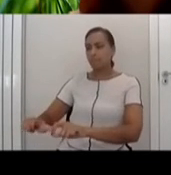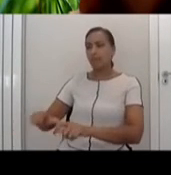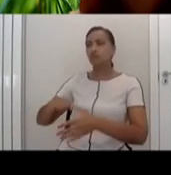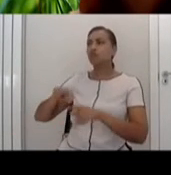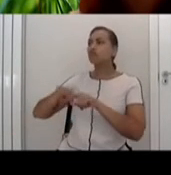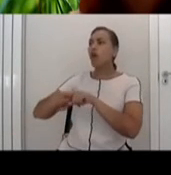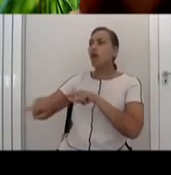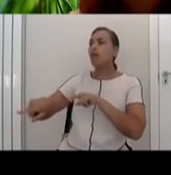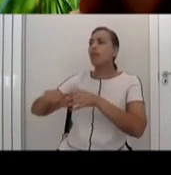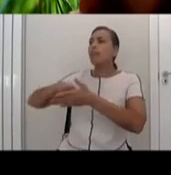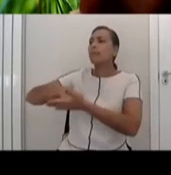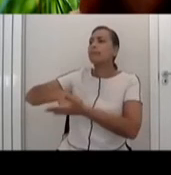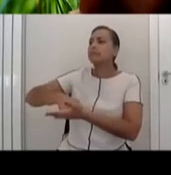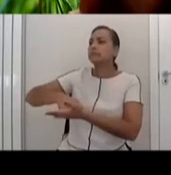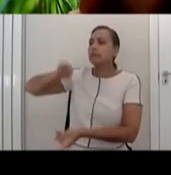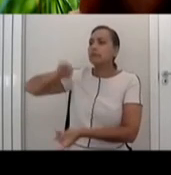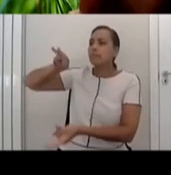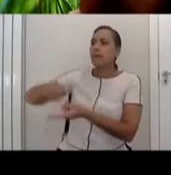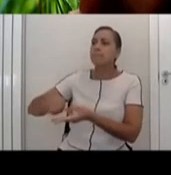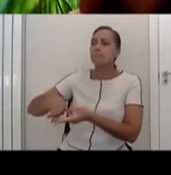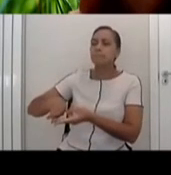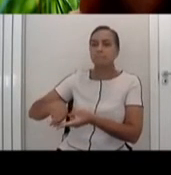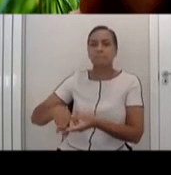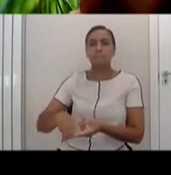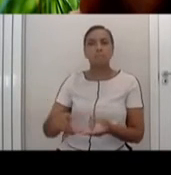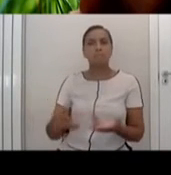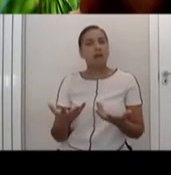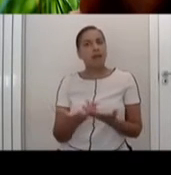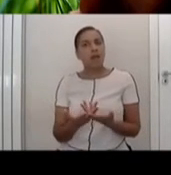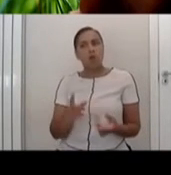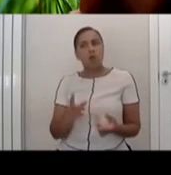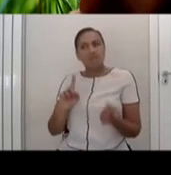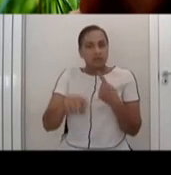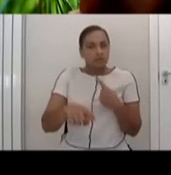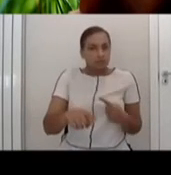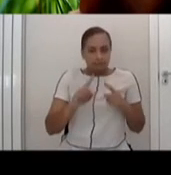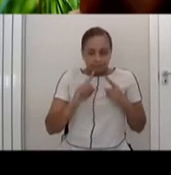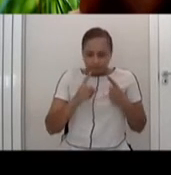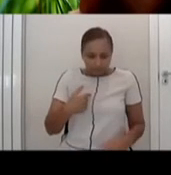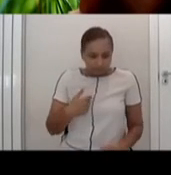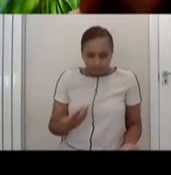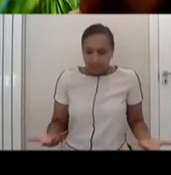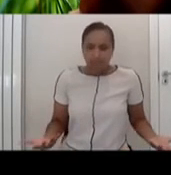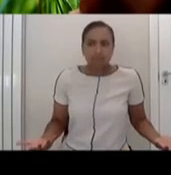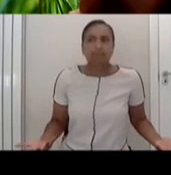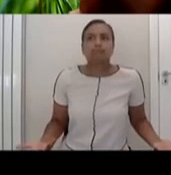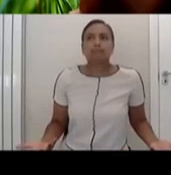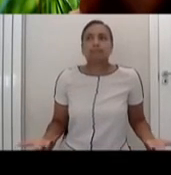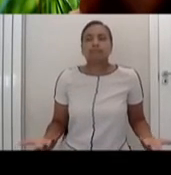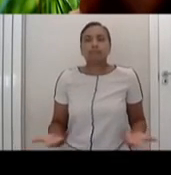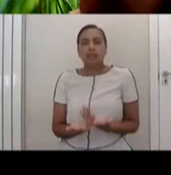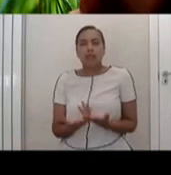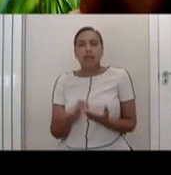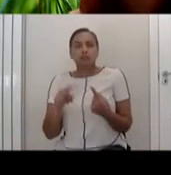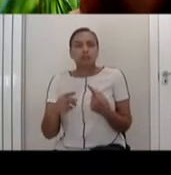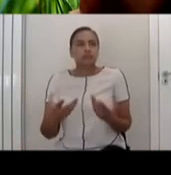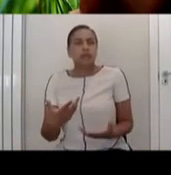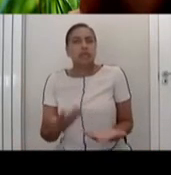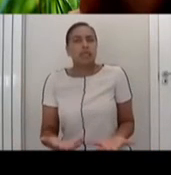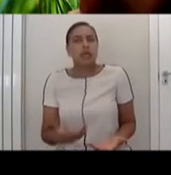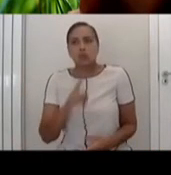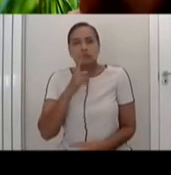So whilst I can't give a kind of hard and fast answer, you know, to that question at the